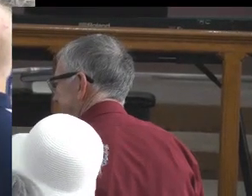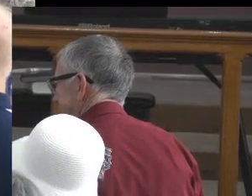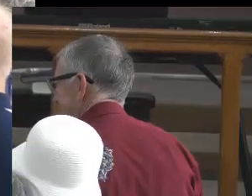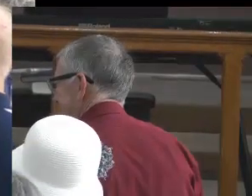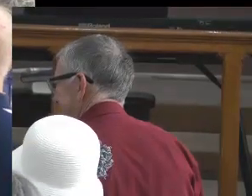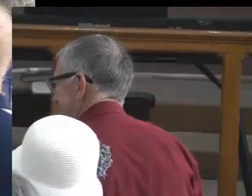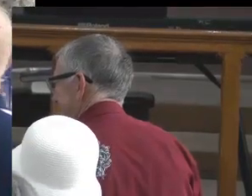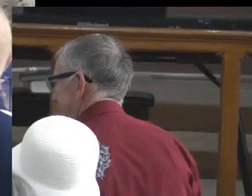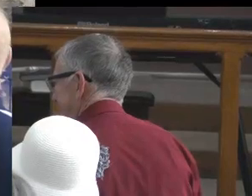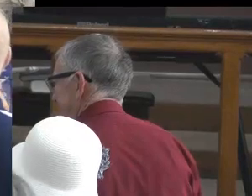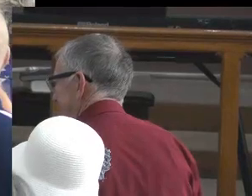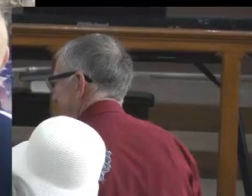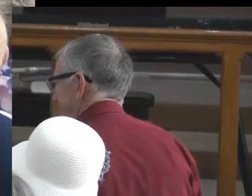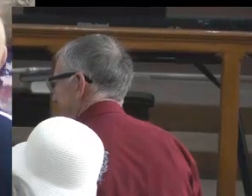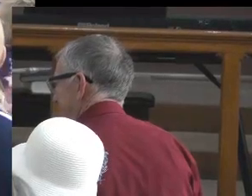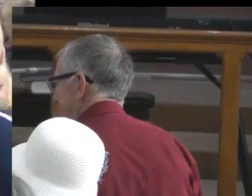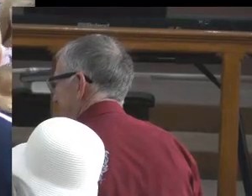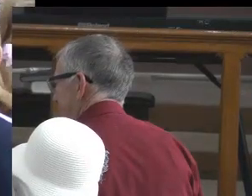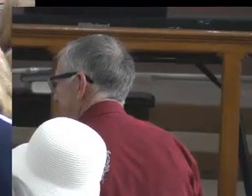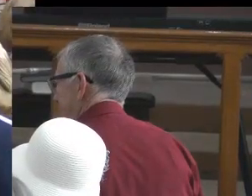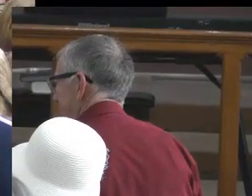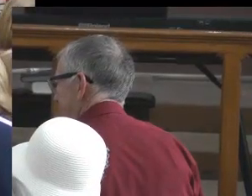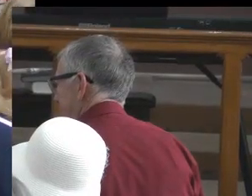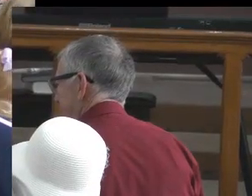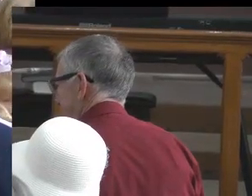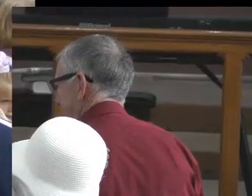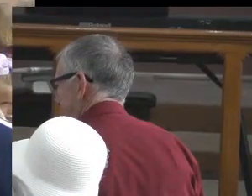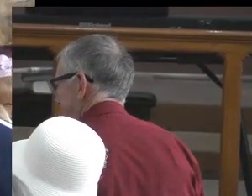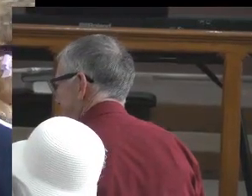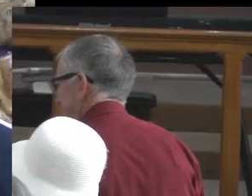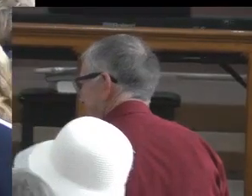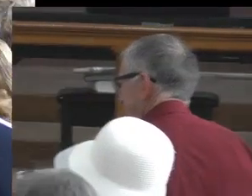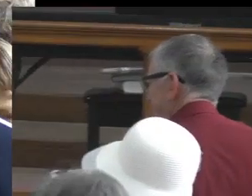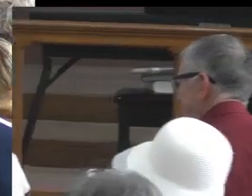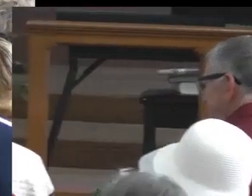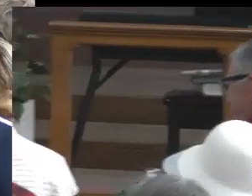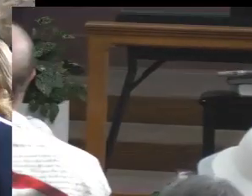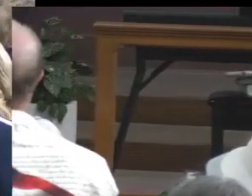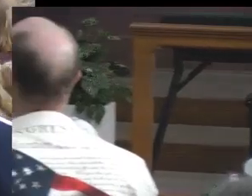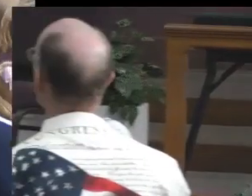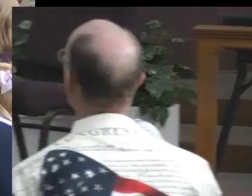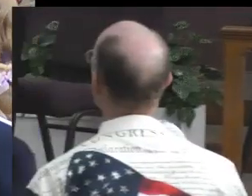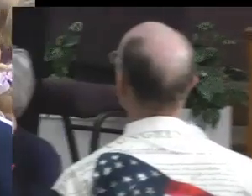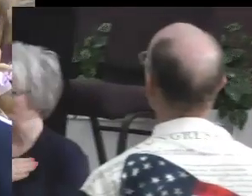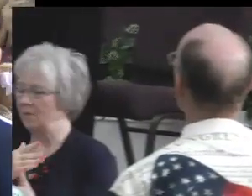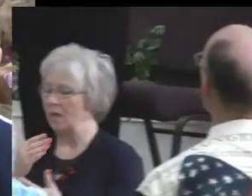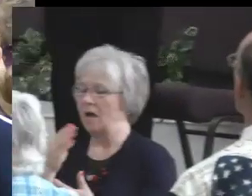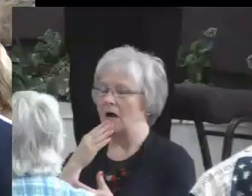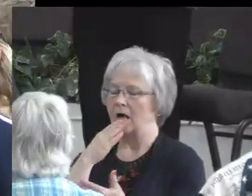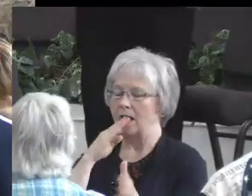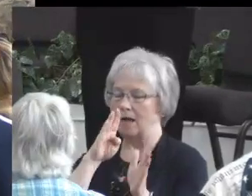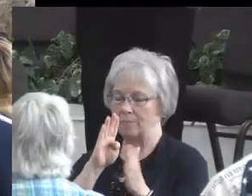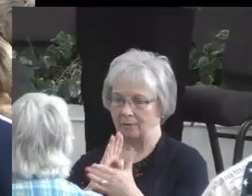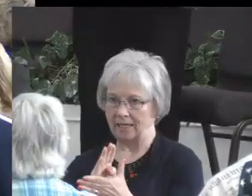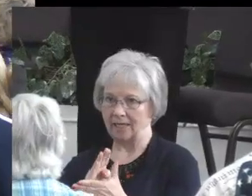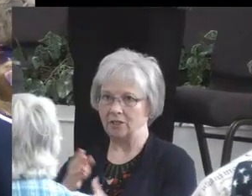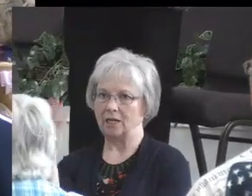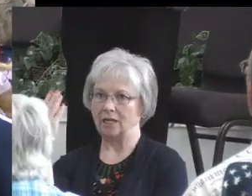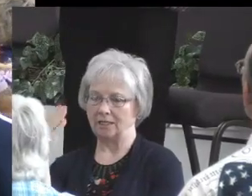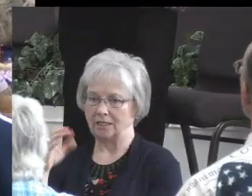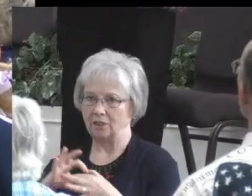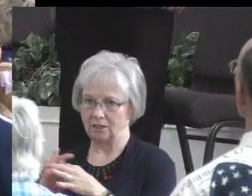to the Bible. All right, ready, boys and girls? Salute and pledge. I